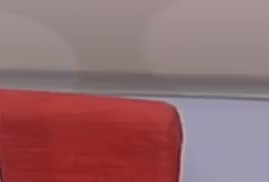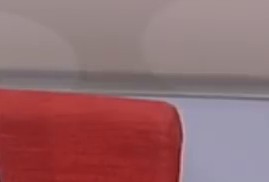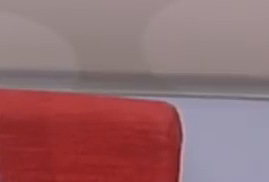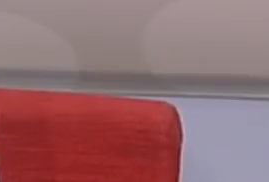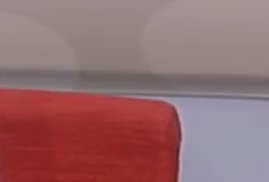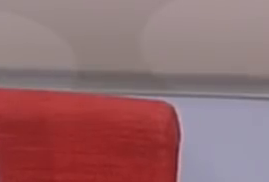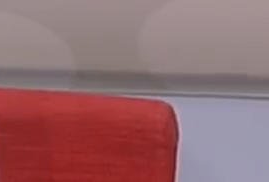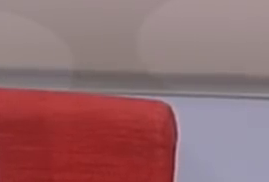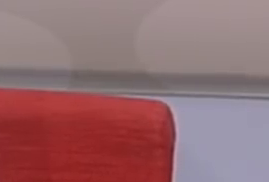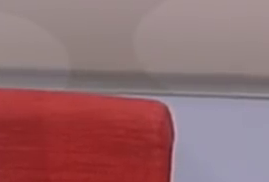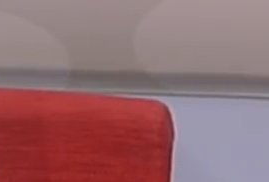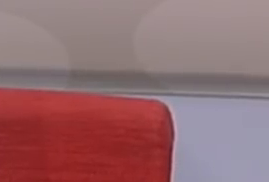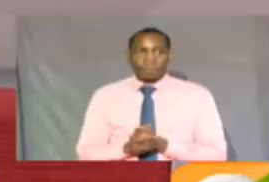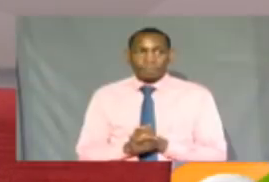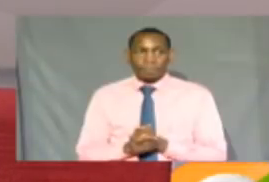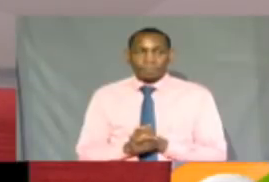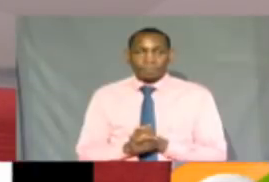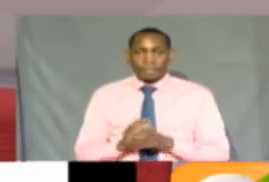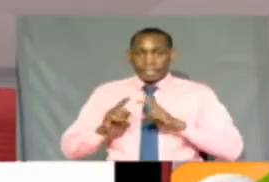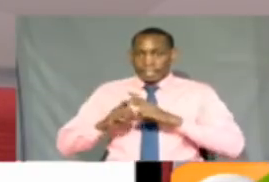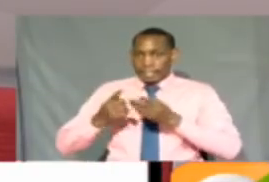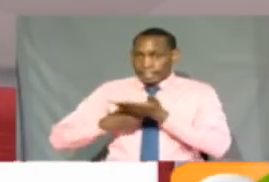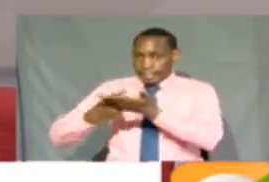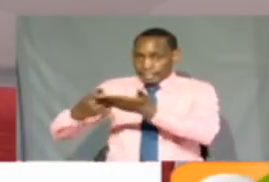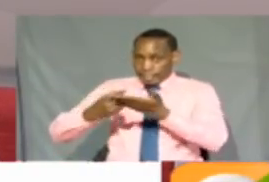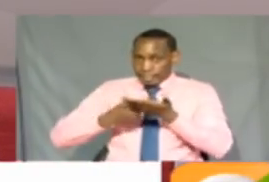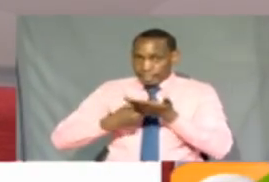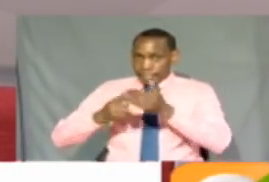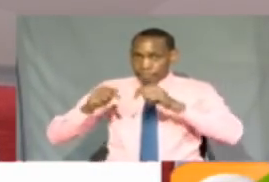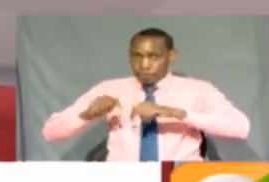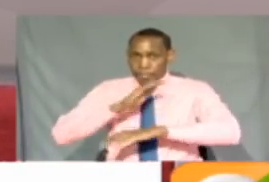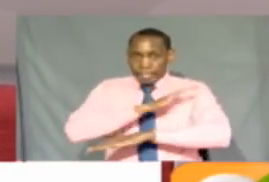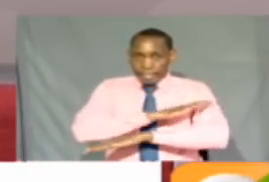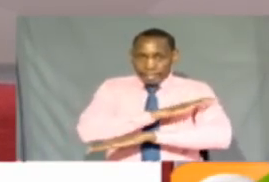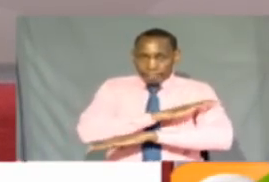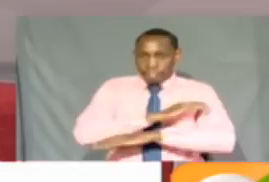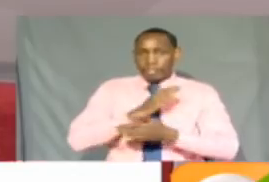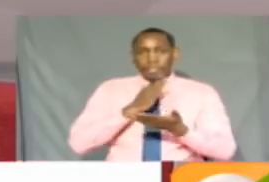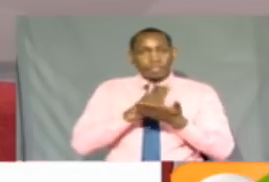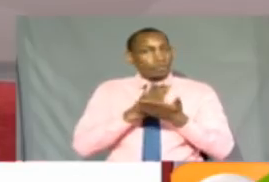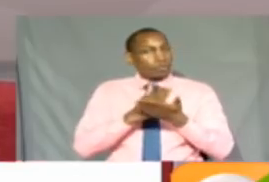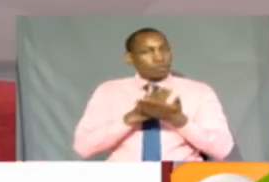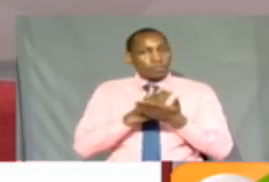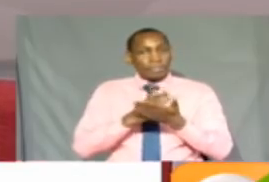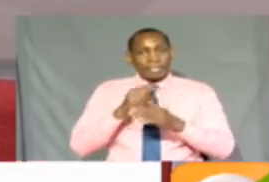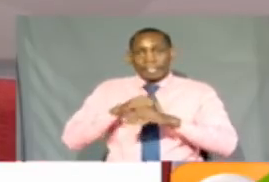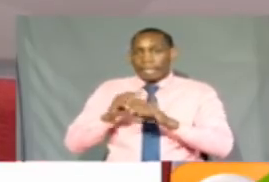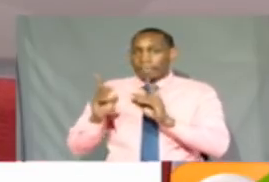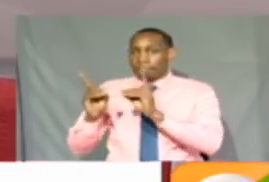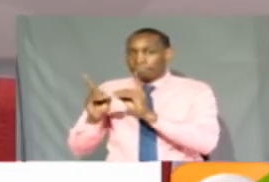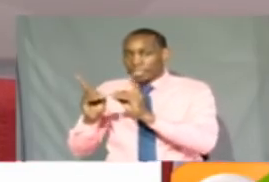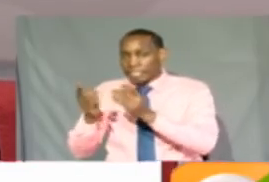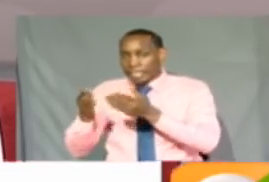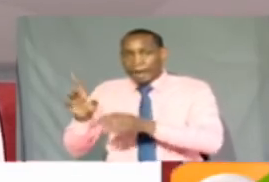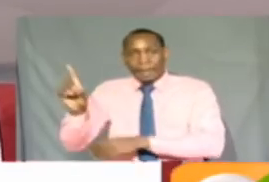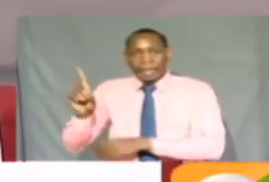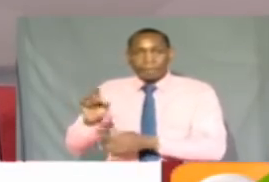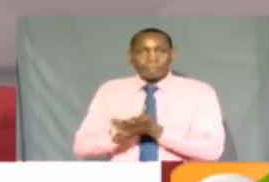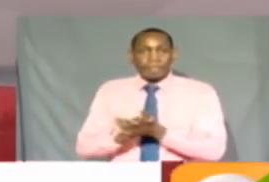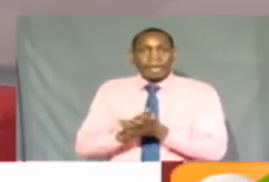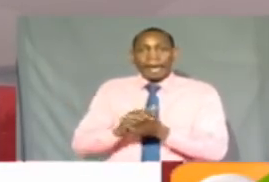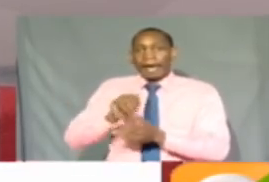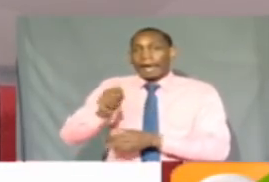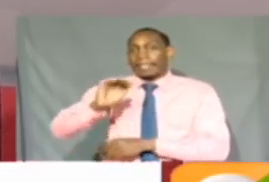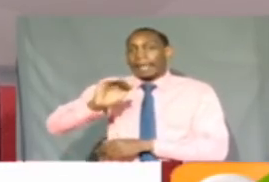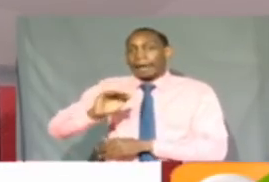Welcome back. Now let's get into our conversation for the evening. Let's face it, when it comes to dating in Nairobi or any other